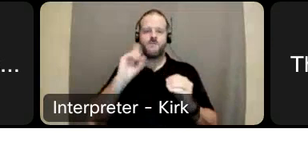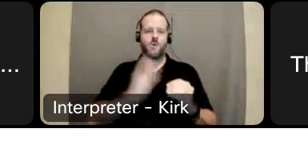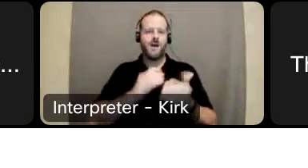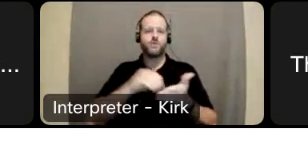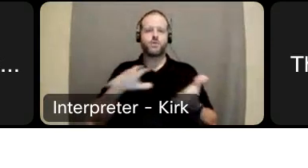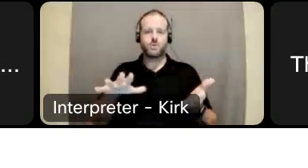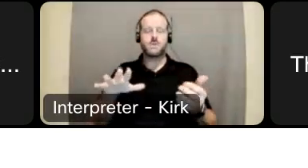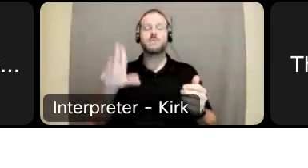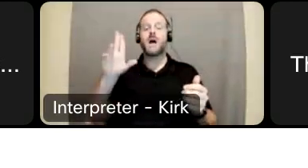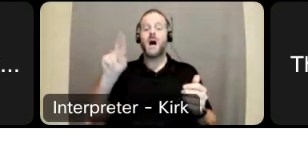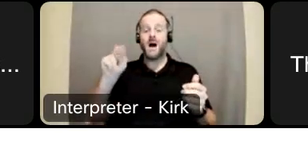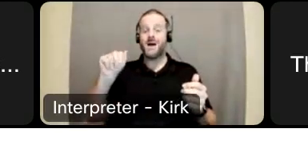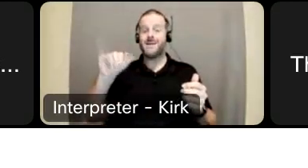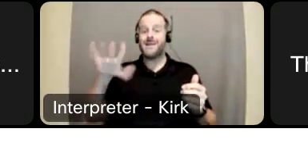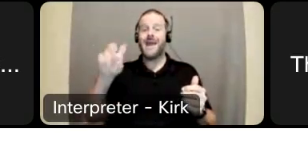unaided